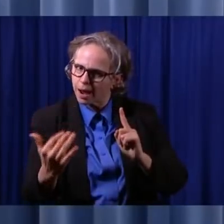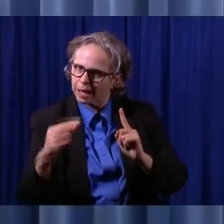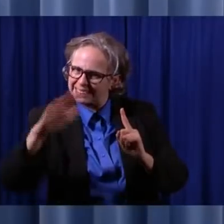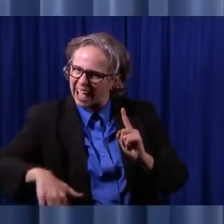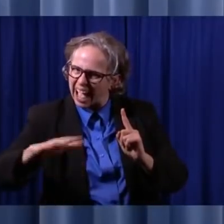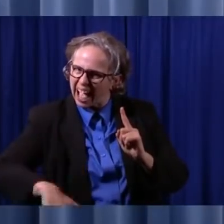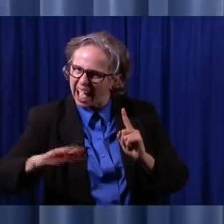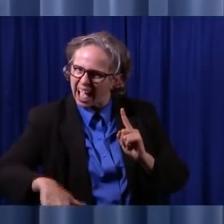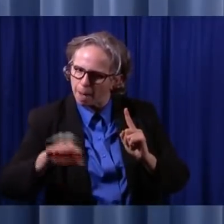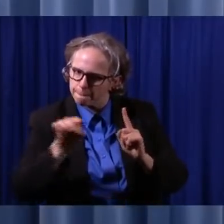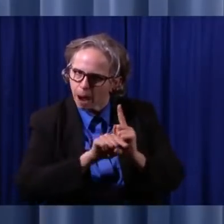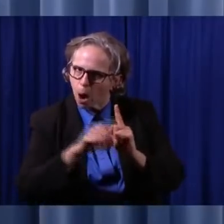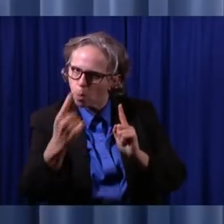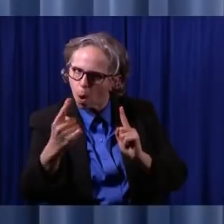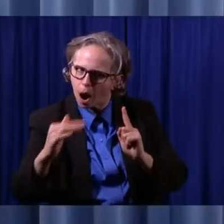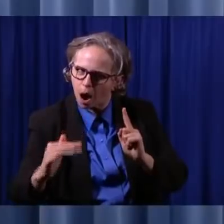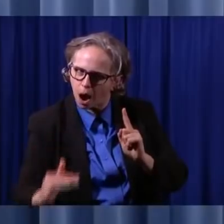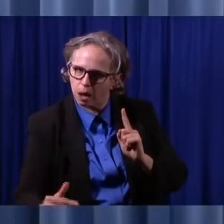at